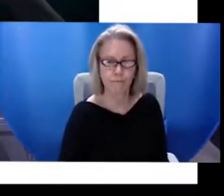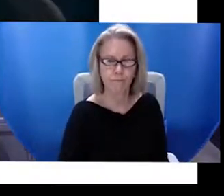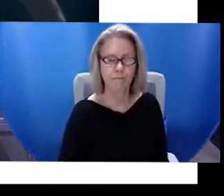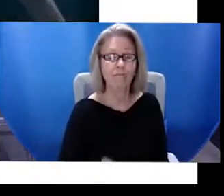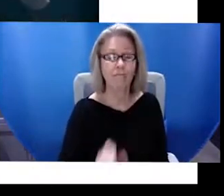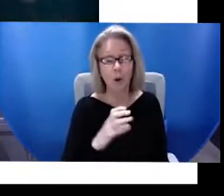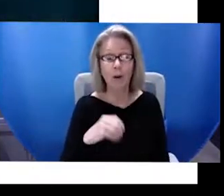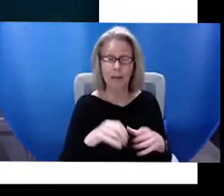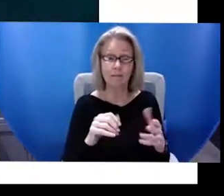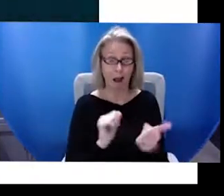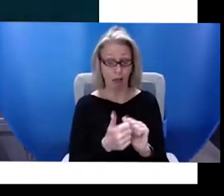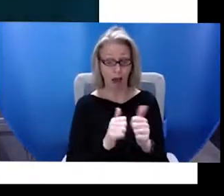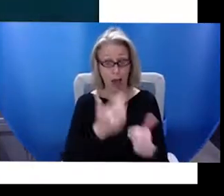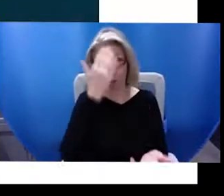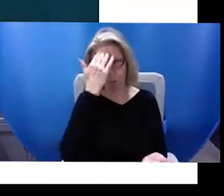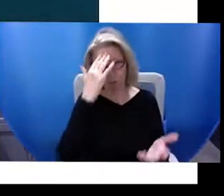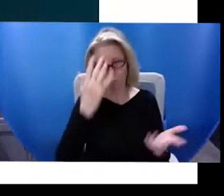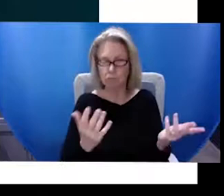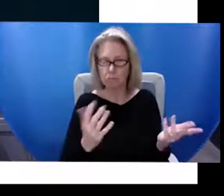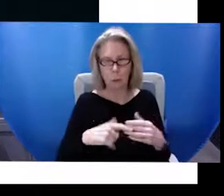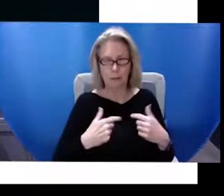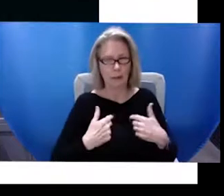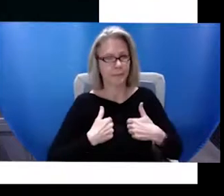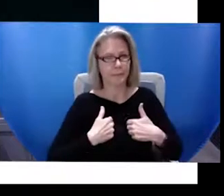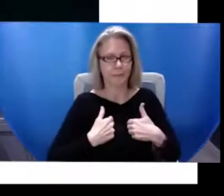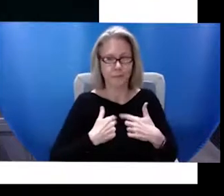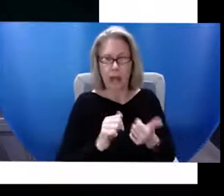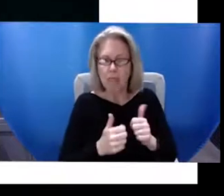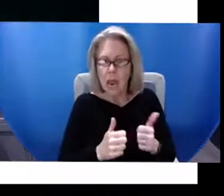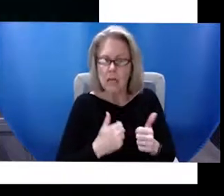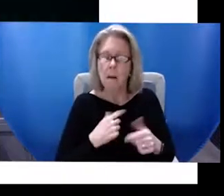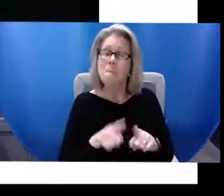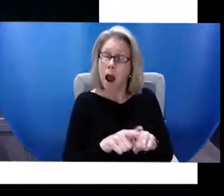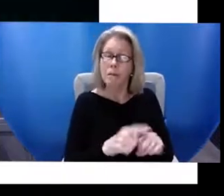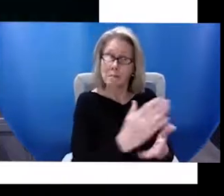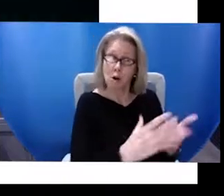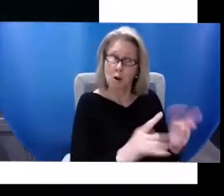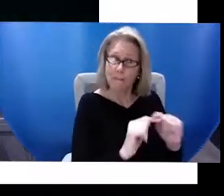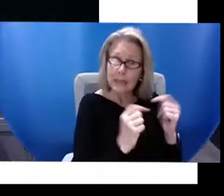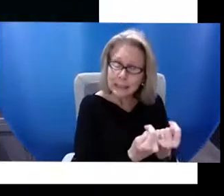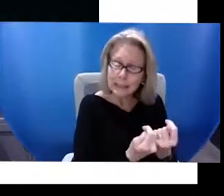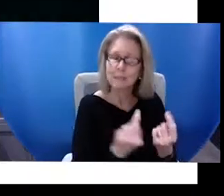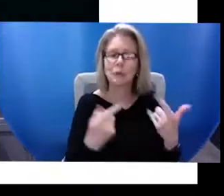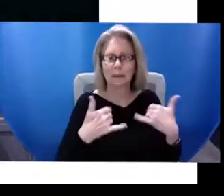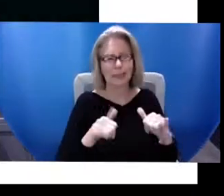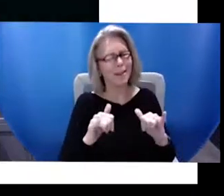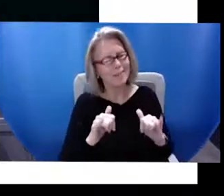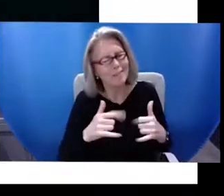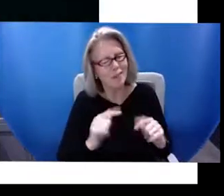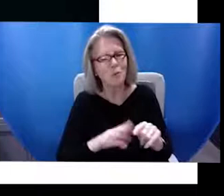Even in a team, even in athletics, it's all about you. And like, as a part of a team, you're still